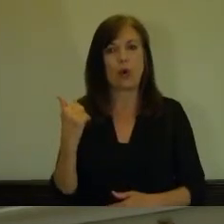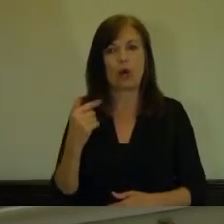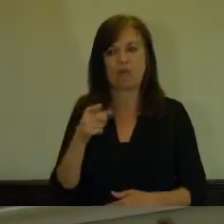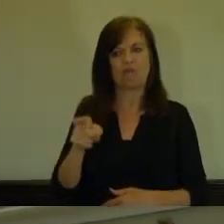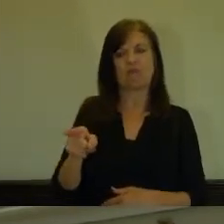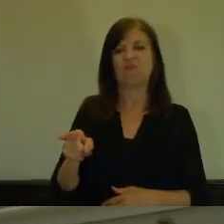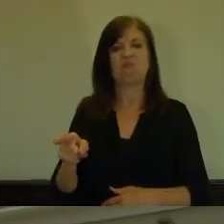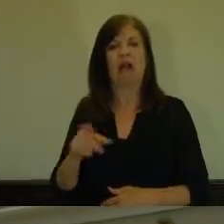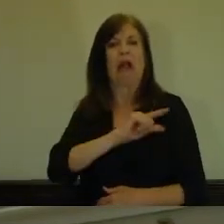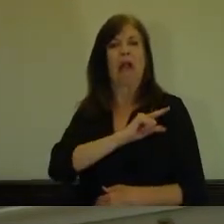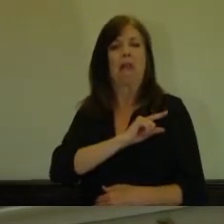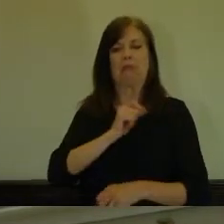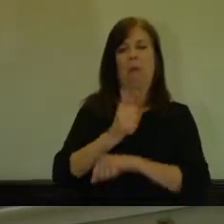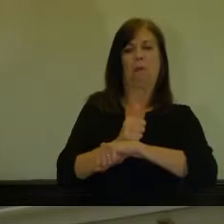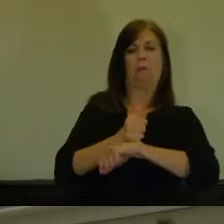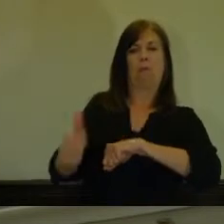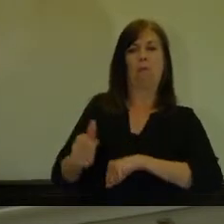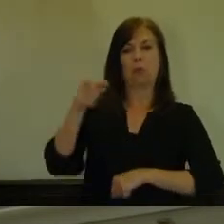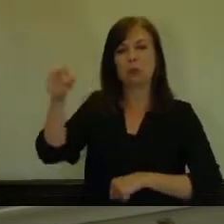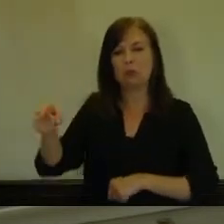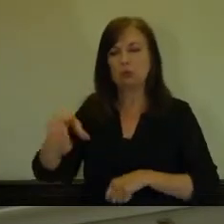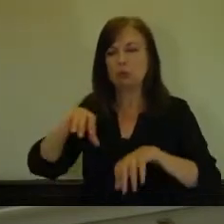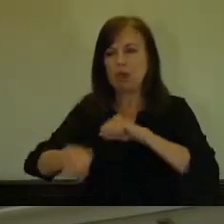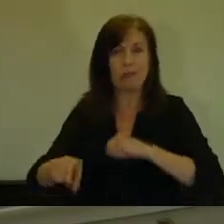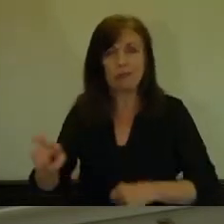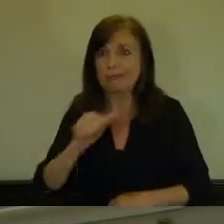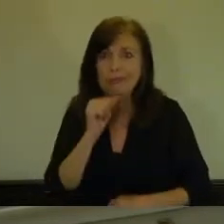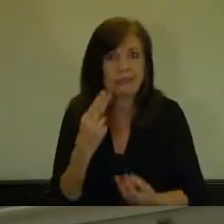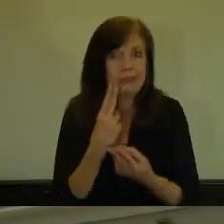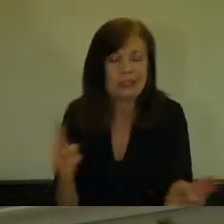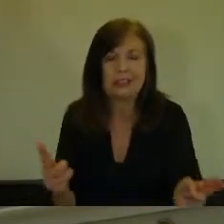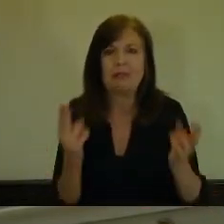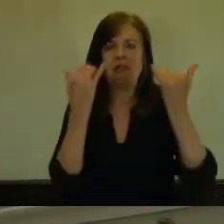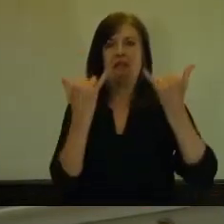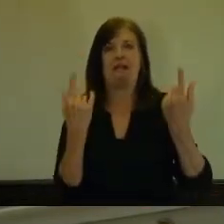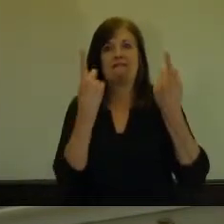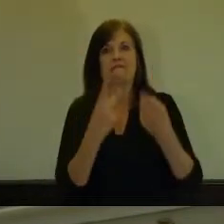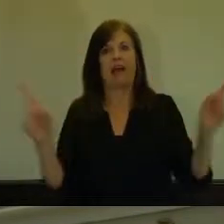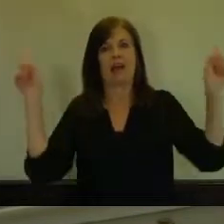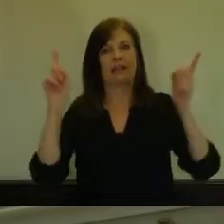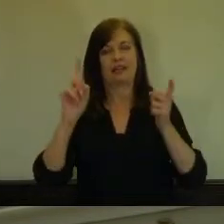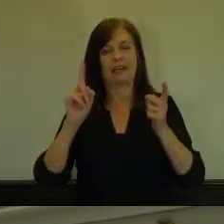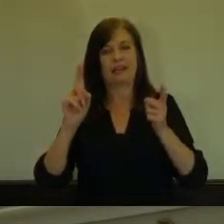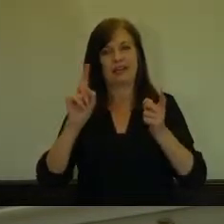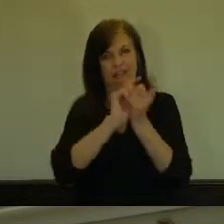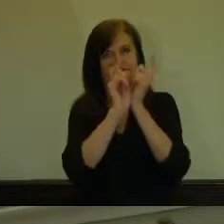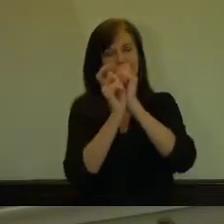Ray Hinton for 30 years, the winds of change kept calling us.